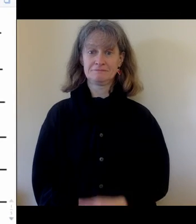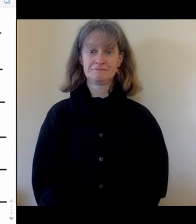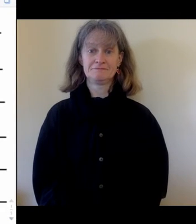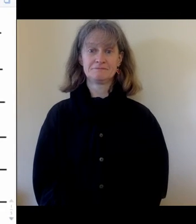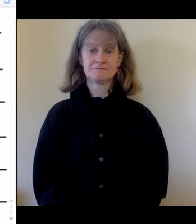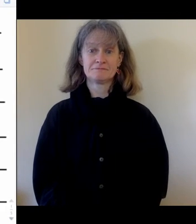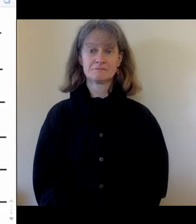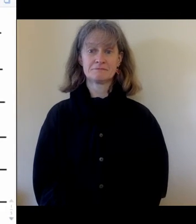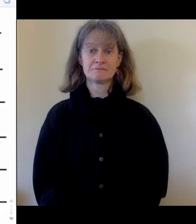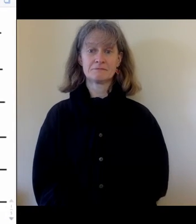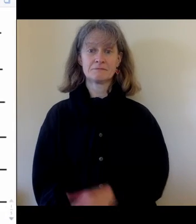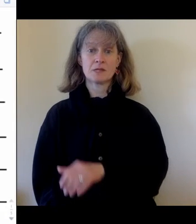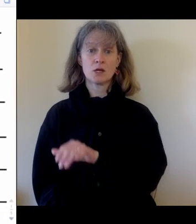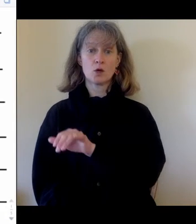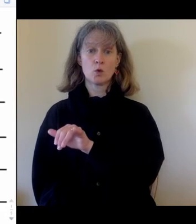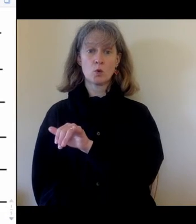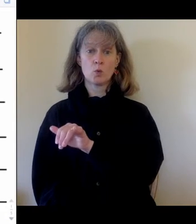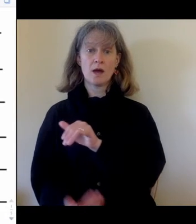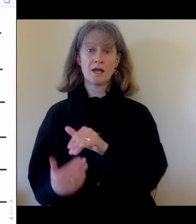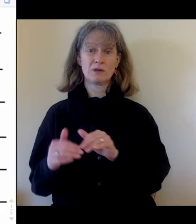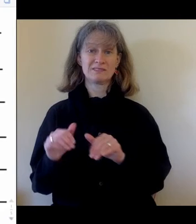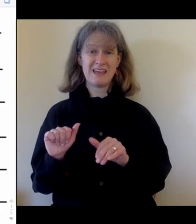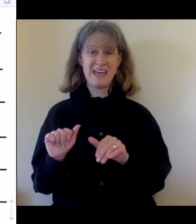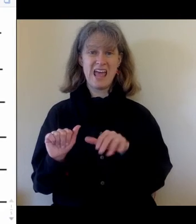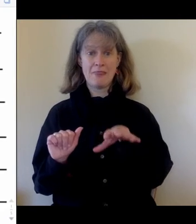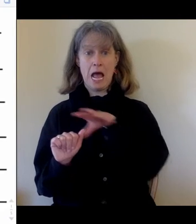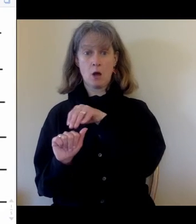where you have your a on the outside,